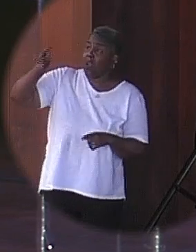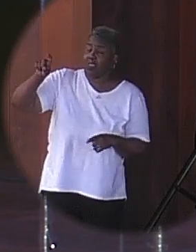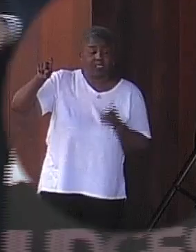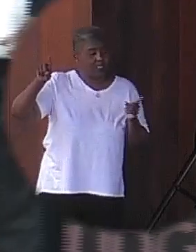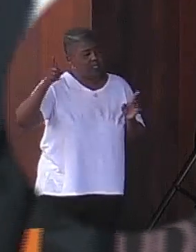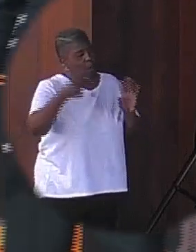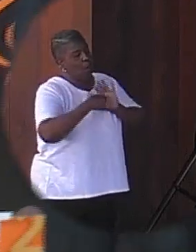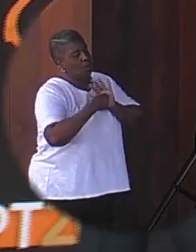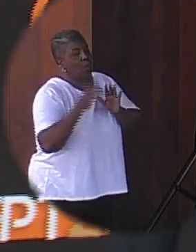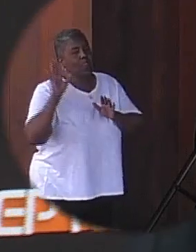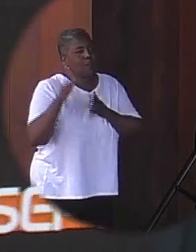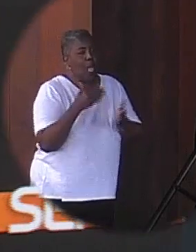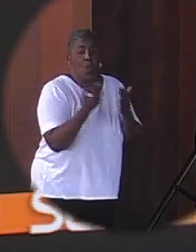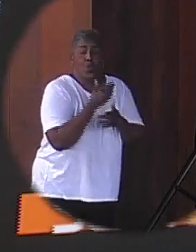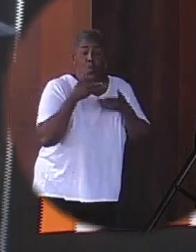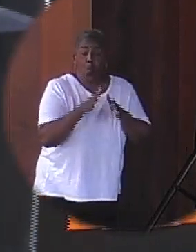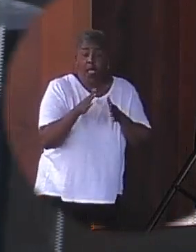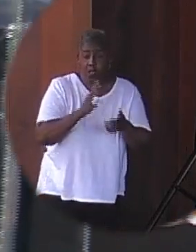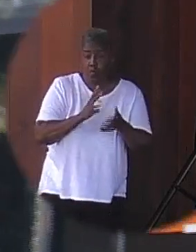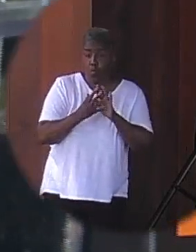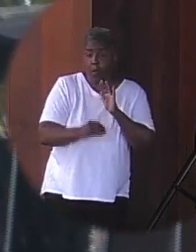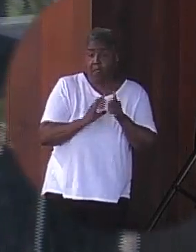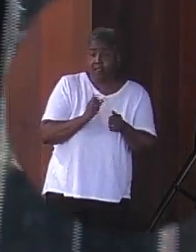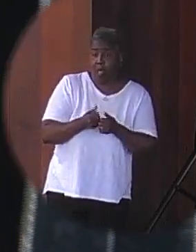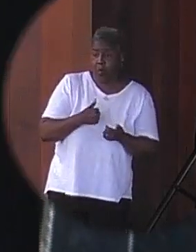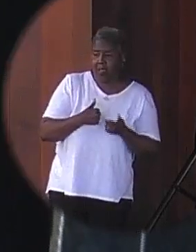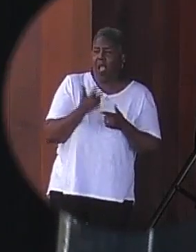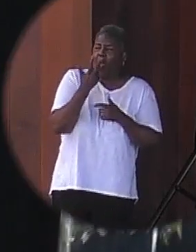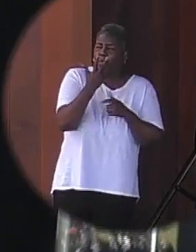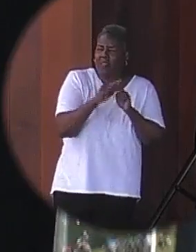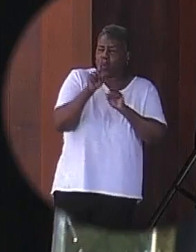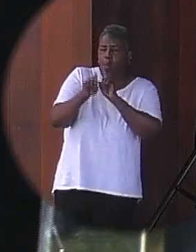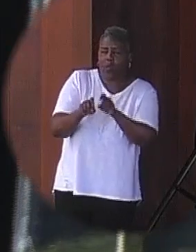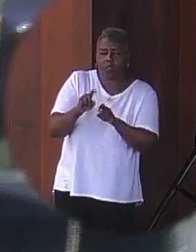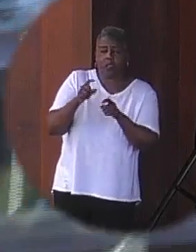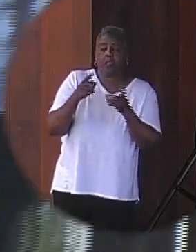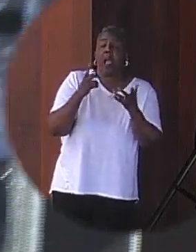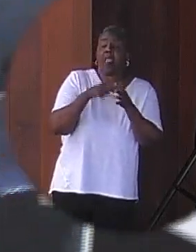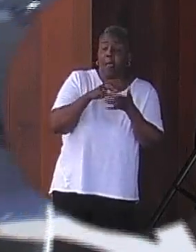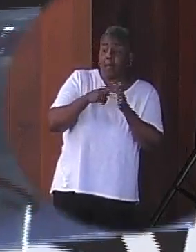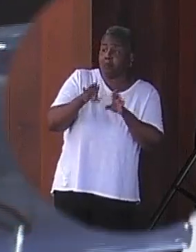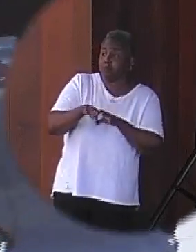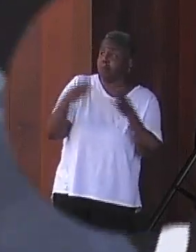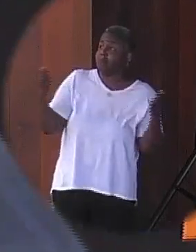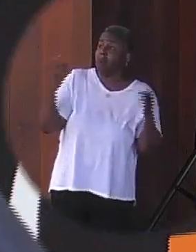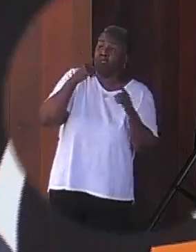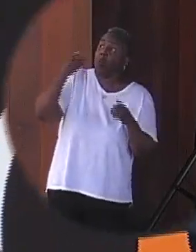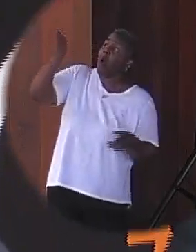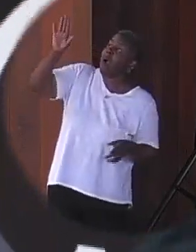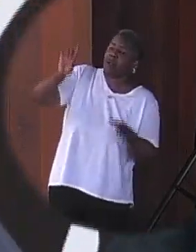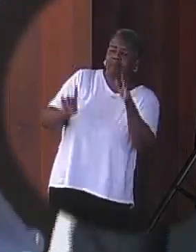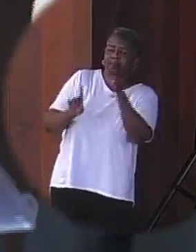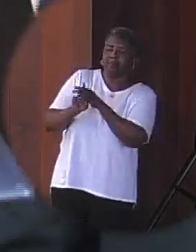reveal His will in a new way. Are you with me? Three questions that open the door for God to reveal